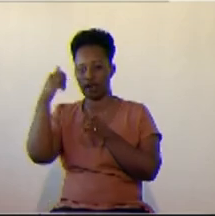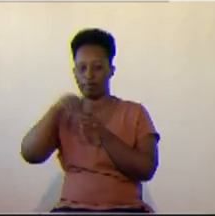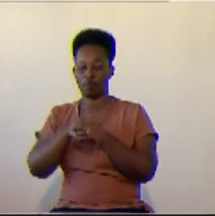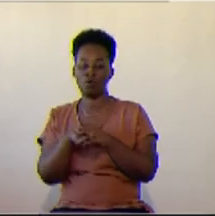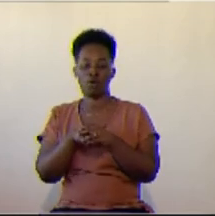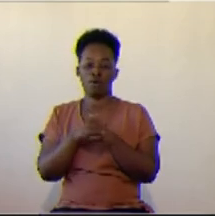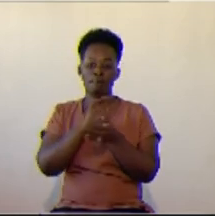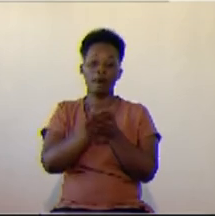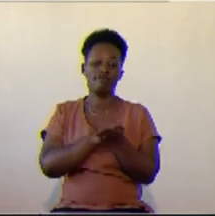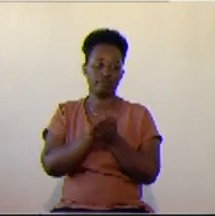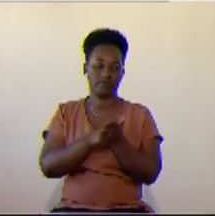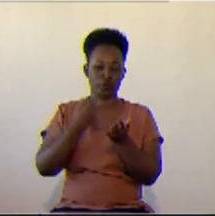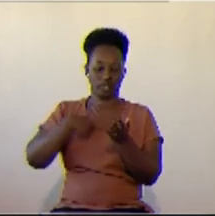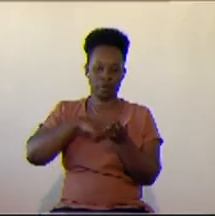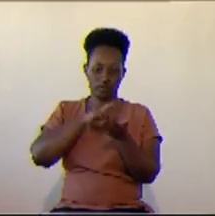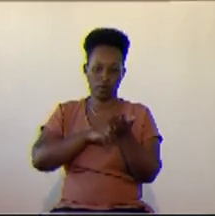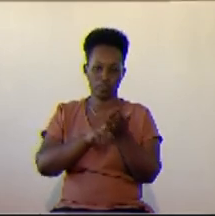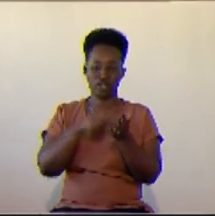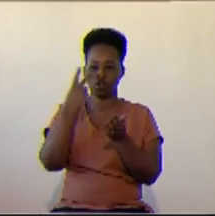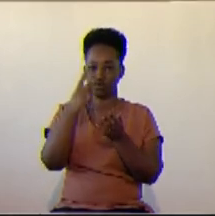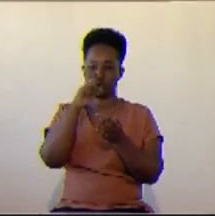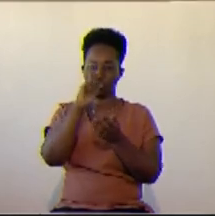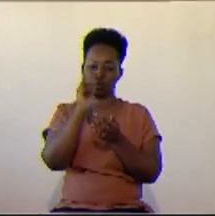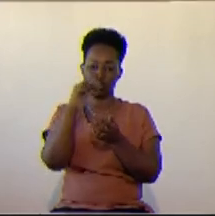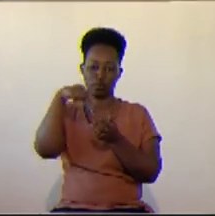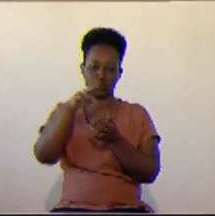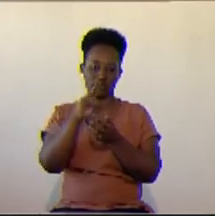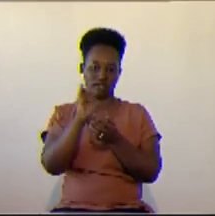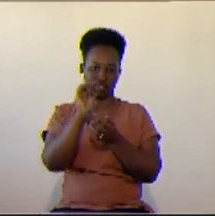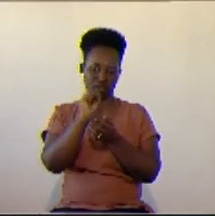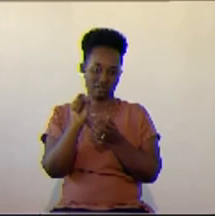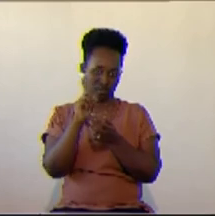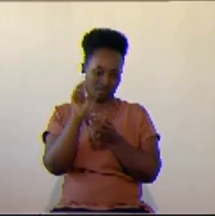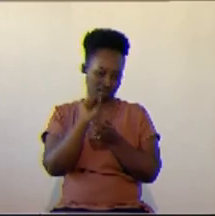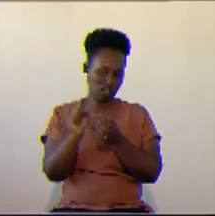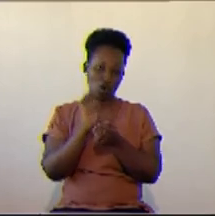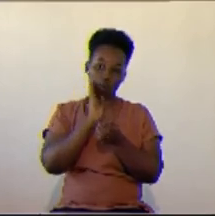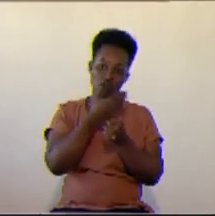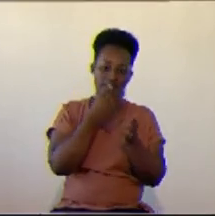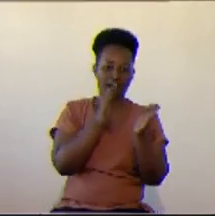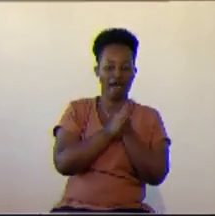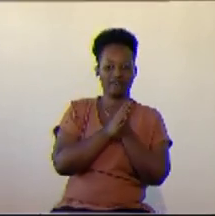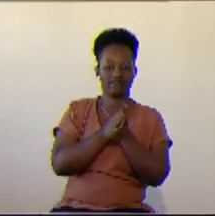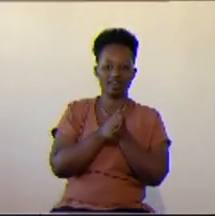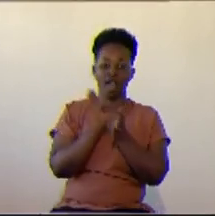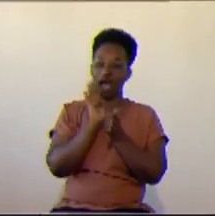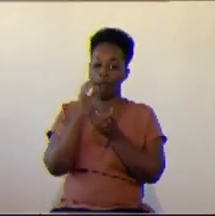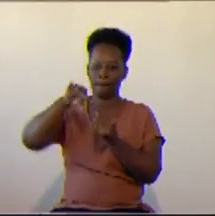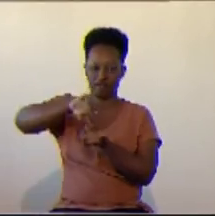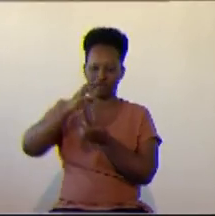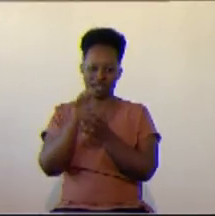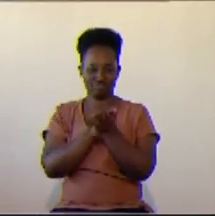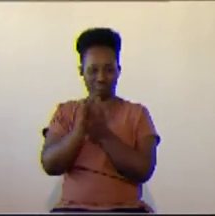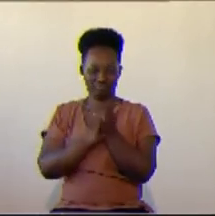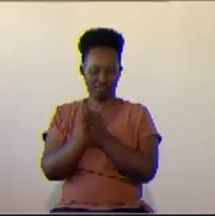we are using two liquids here, water and oil. And this is a syringe tube. I think you see it